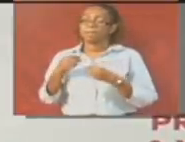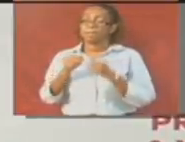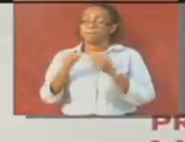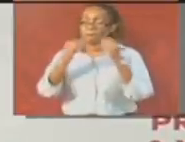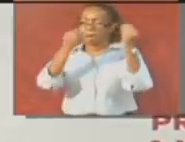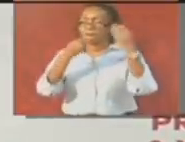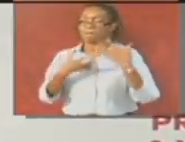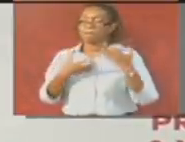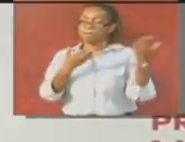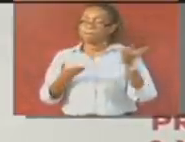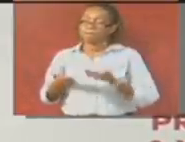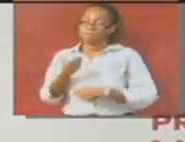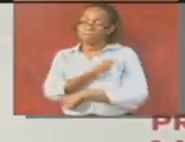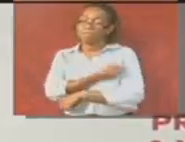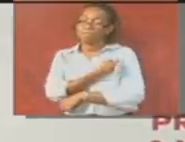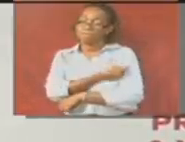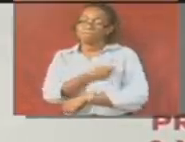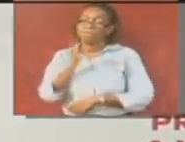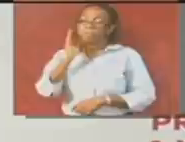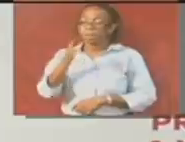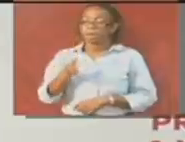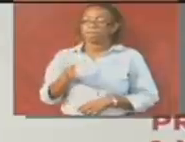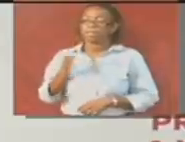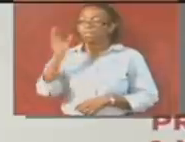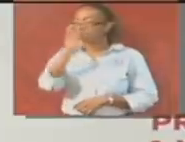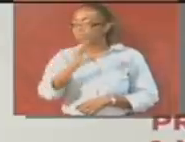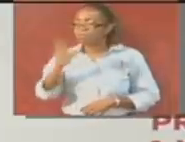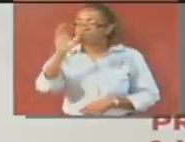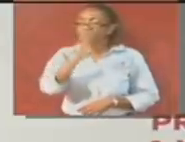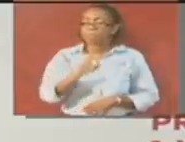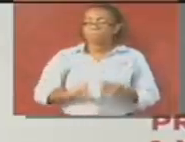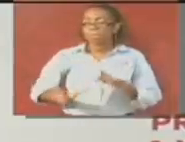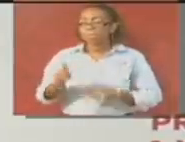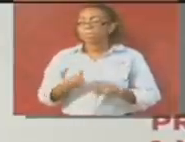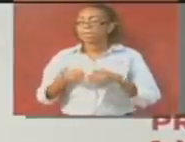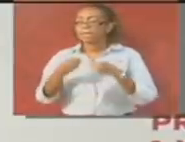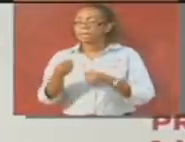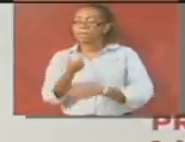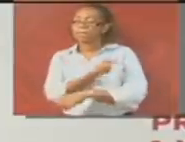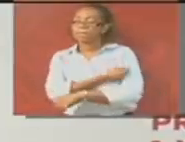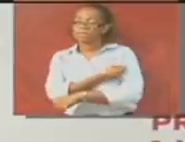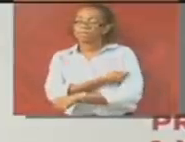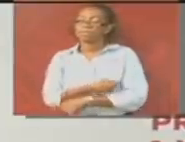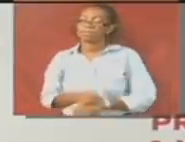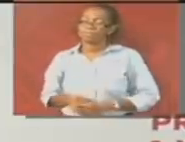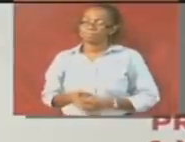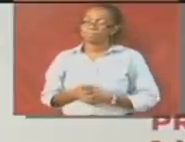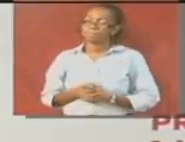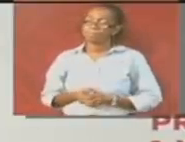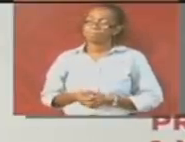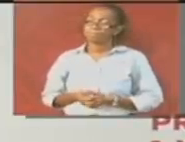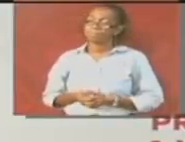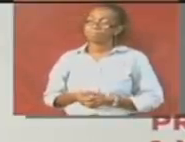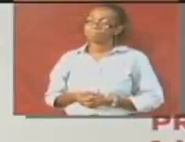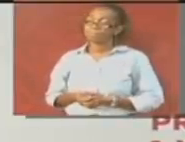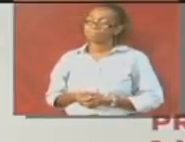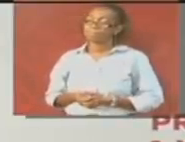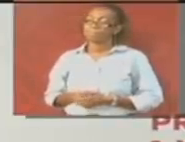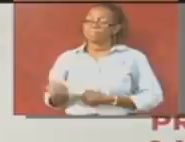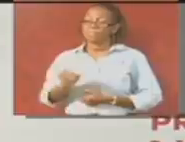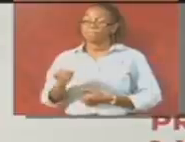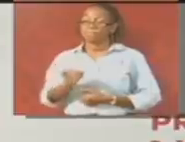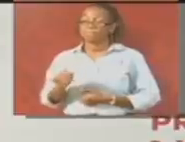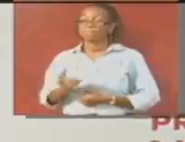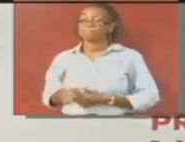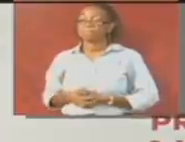is extended, then mechanisms will be engaged in the same way that they are currently accessed via the